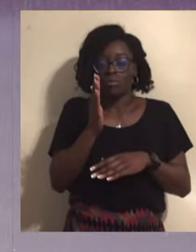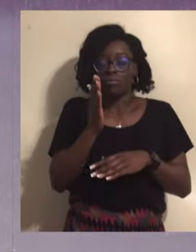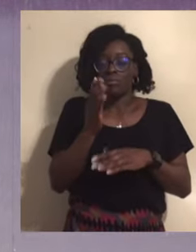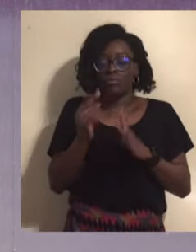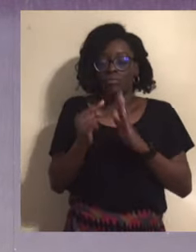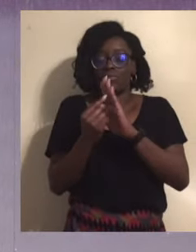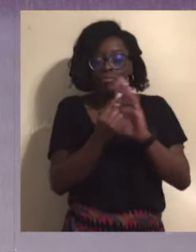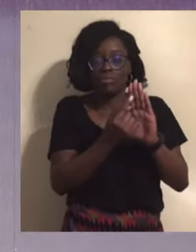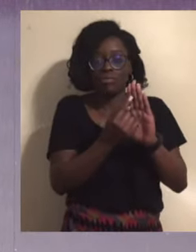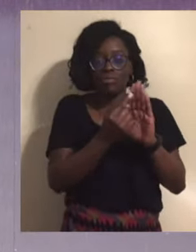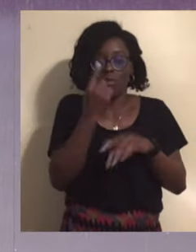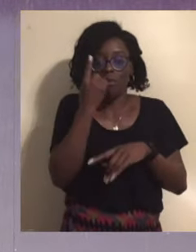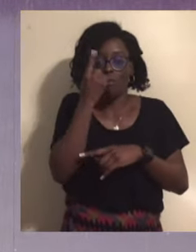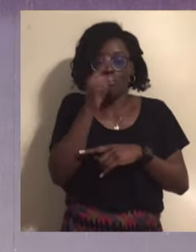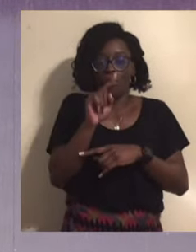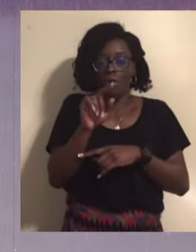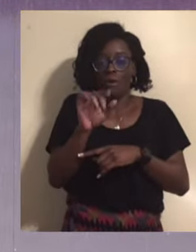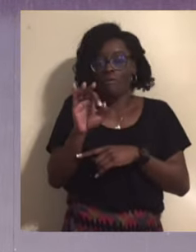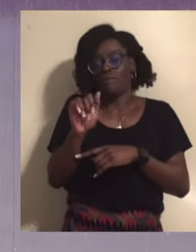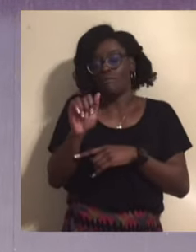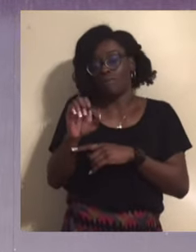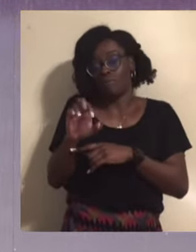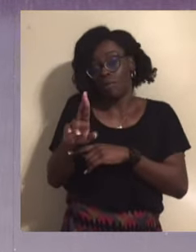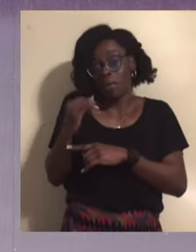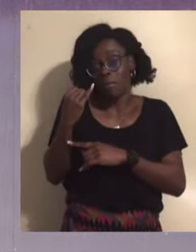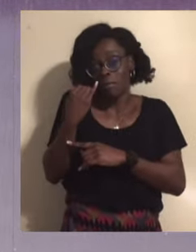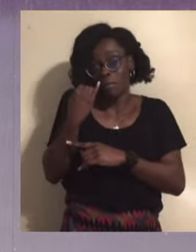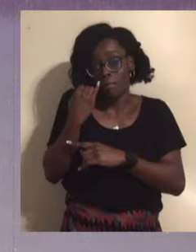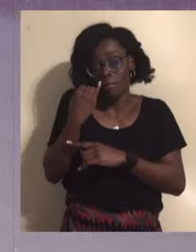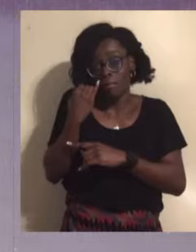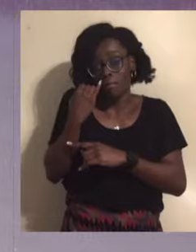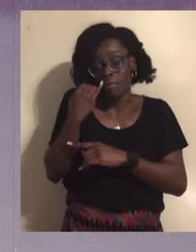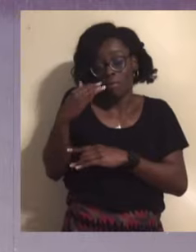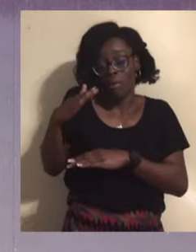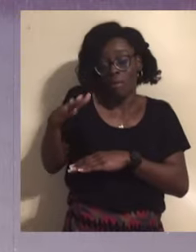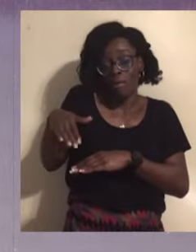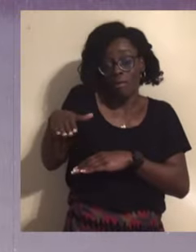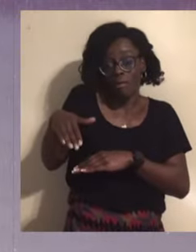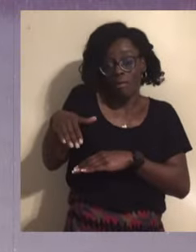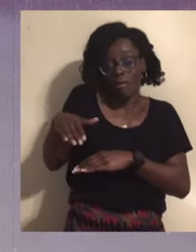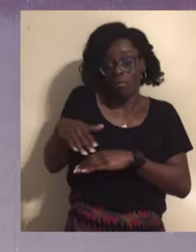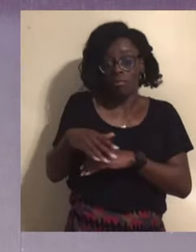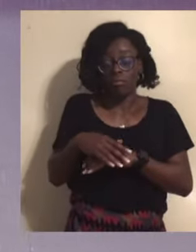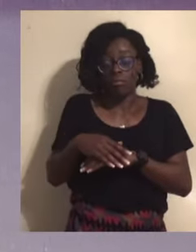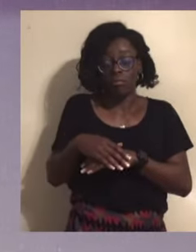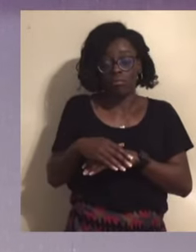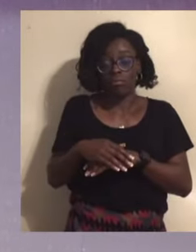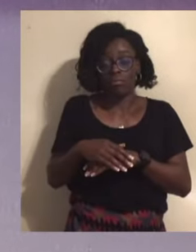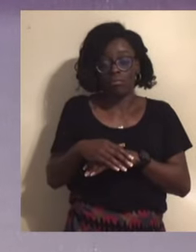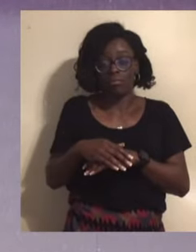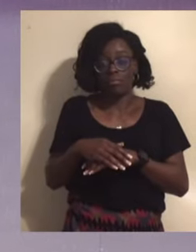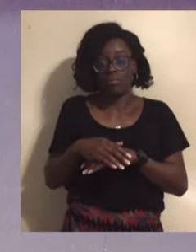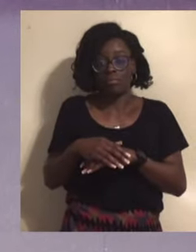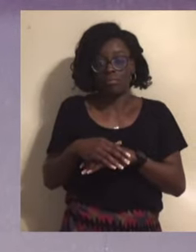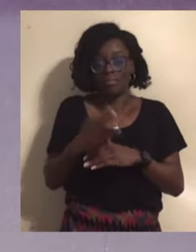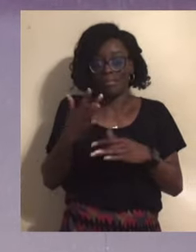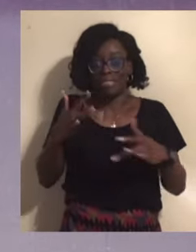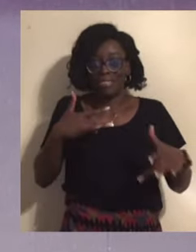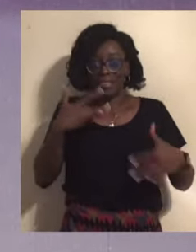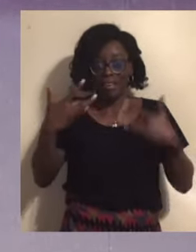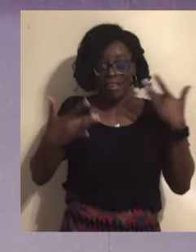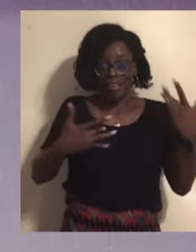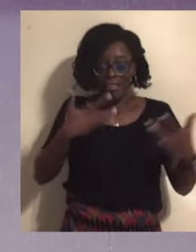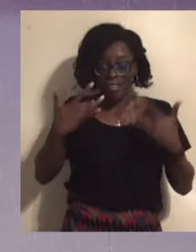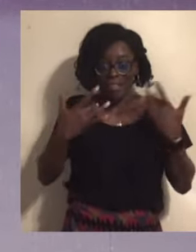who have not yet gotten plugged in to get plugged in. And so we're excited about this Wednesday night. It's going to be a